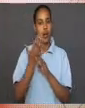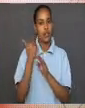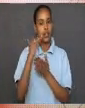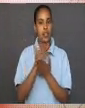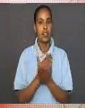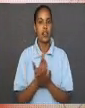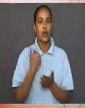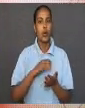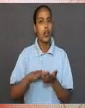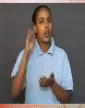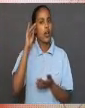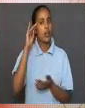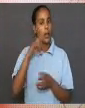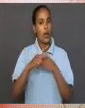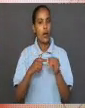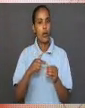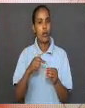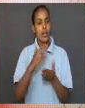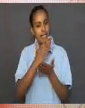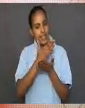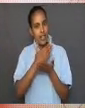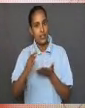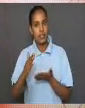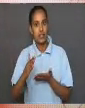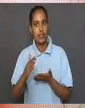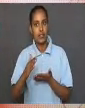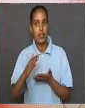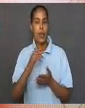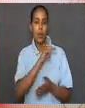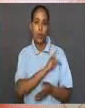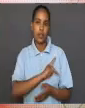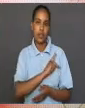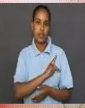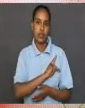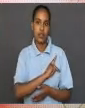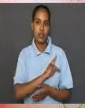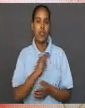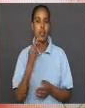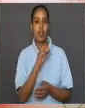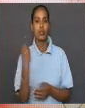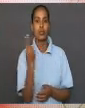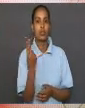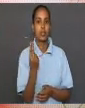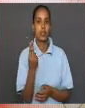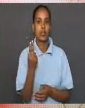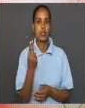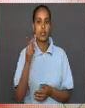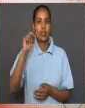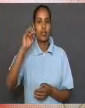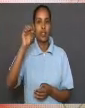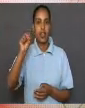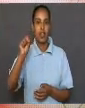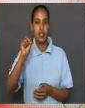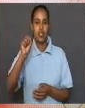lesson, we learned about the extraction, properties, and uses of